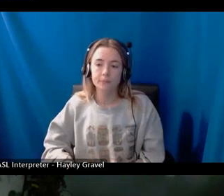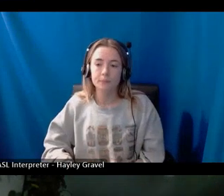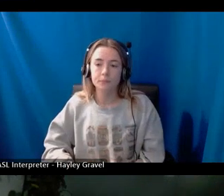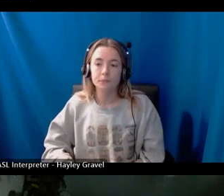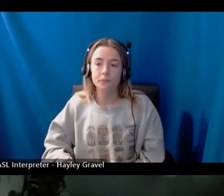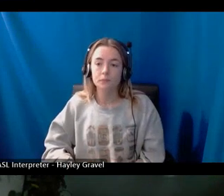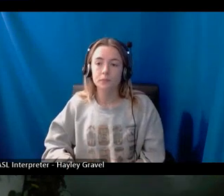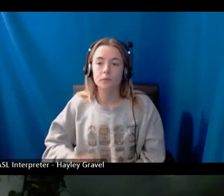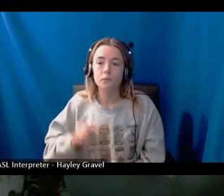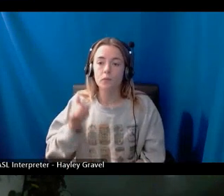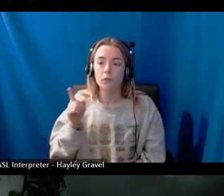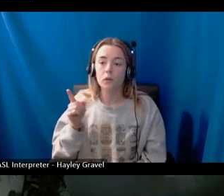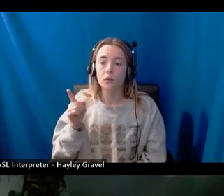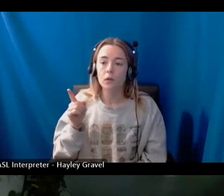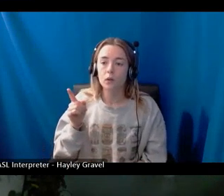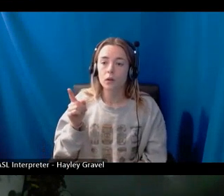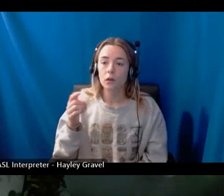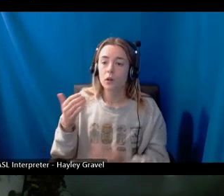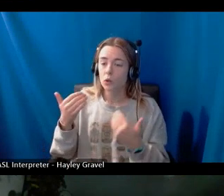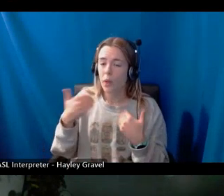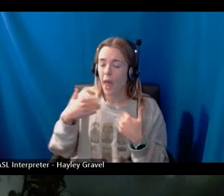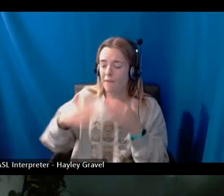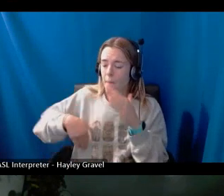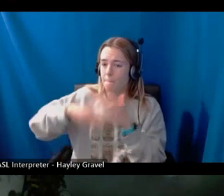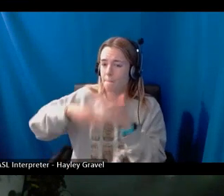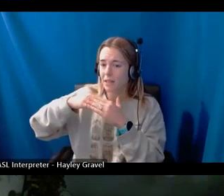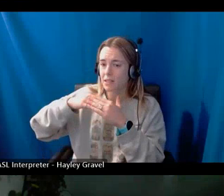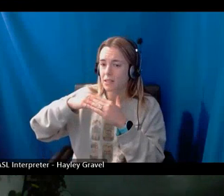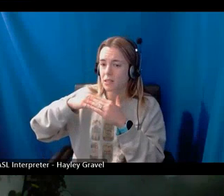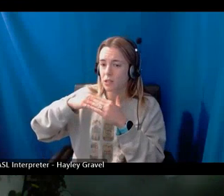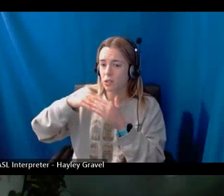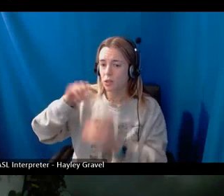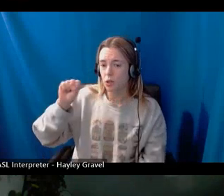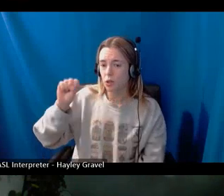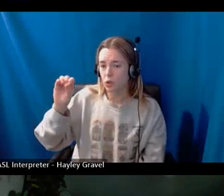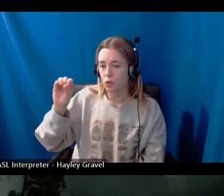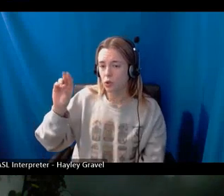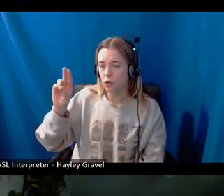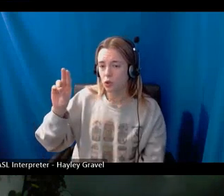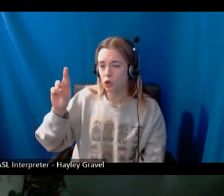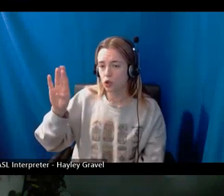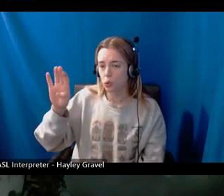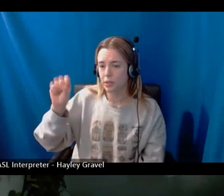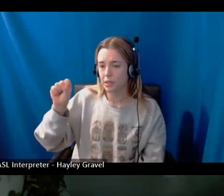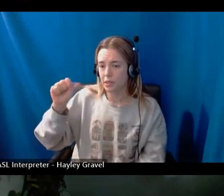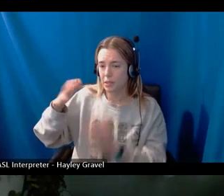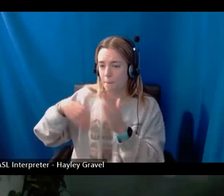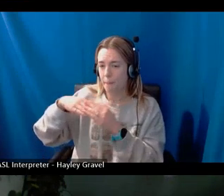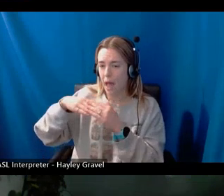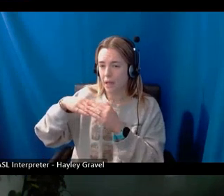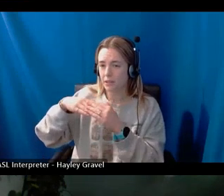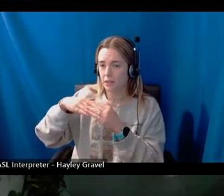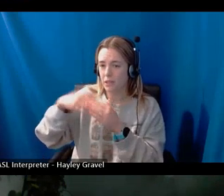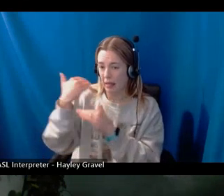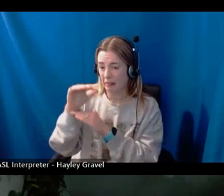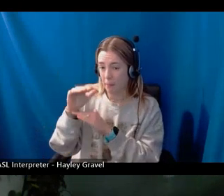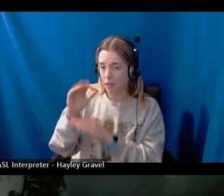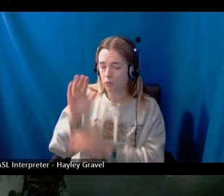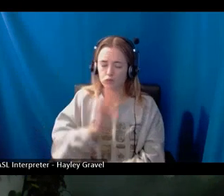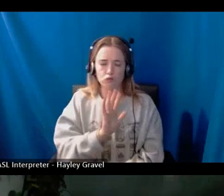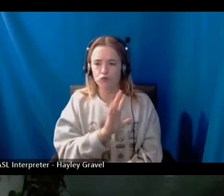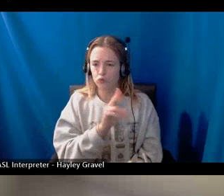Will we have a max amount of sources? Say it again. Will we have a maximum amount of sources? Not have a